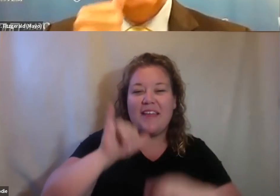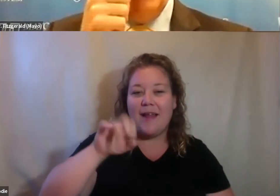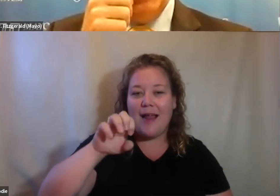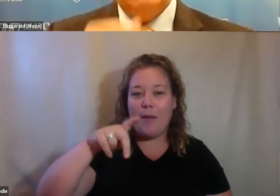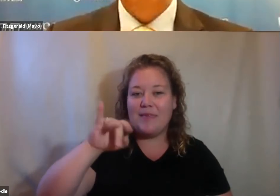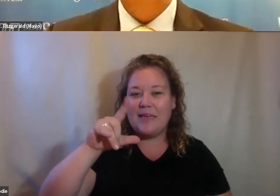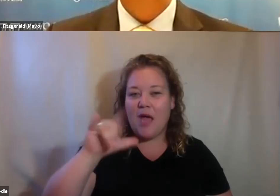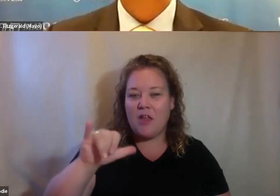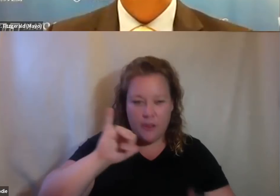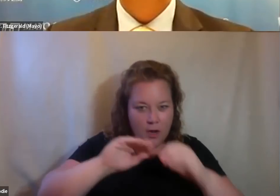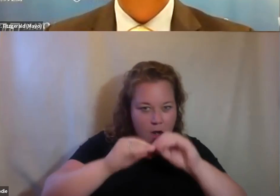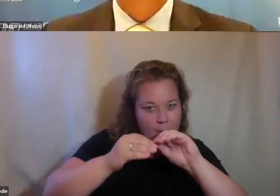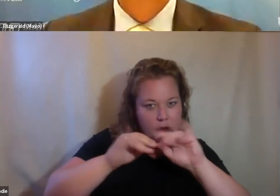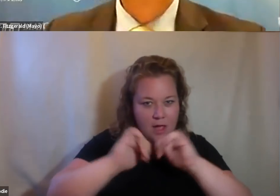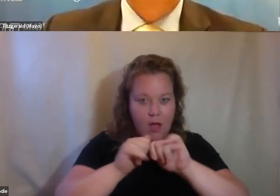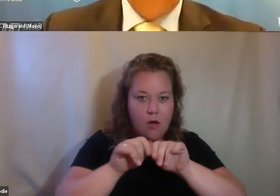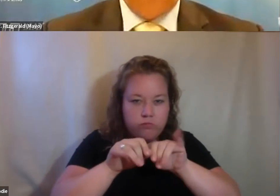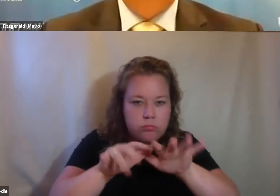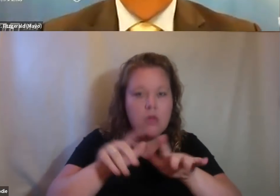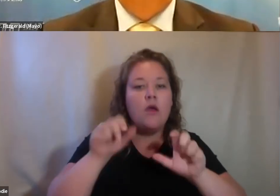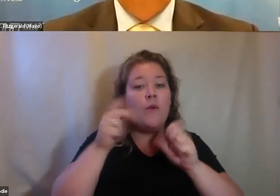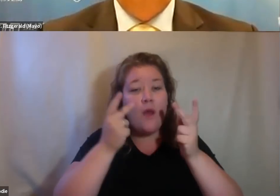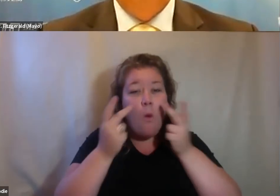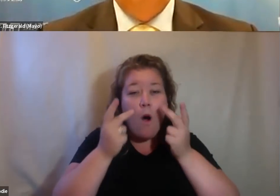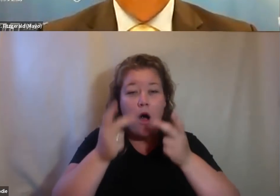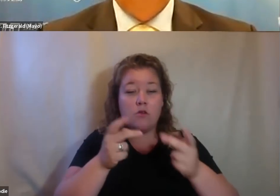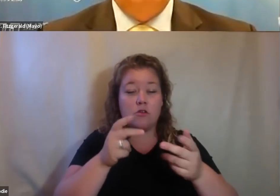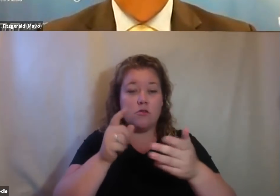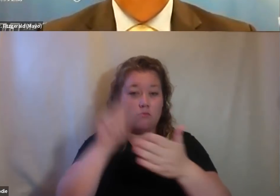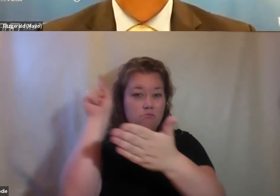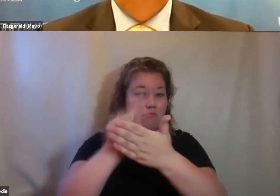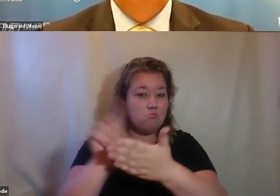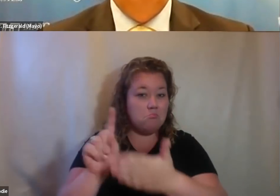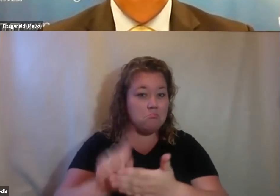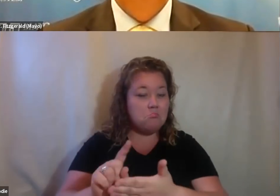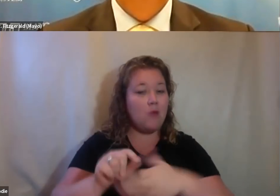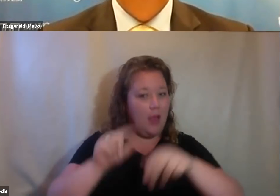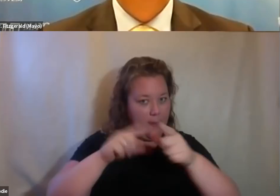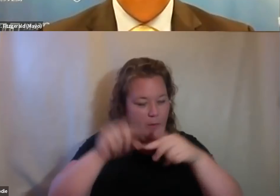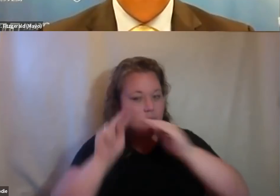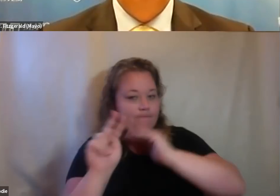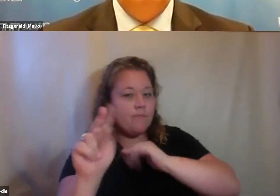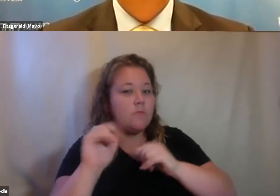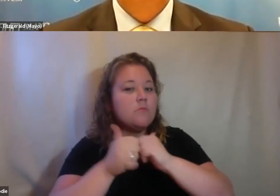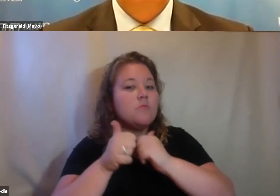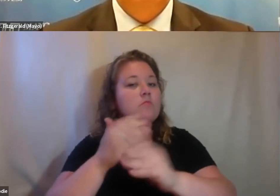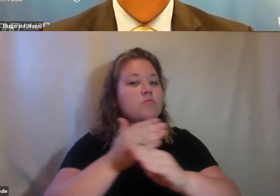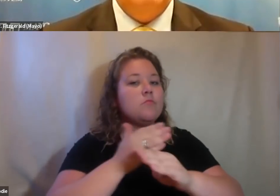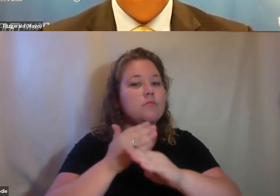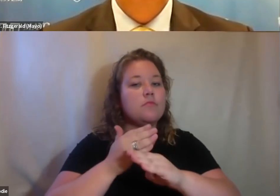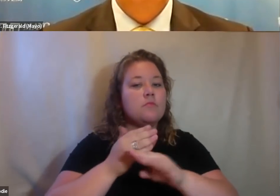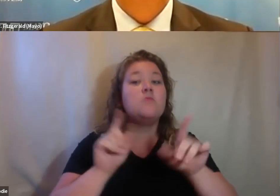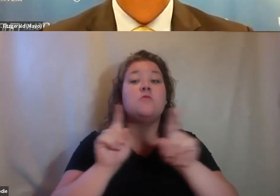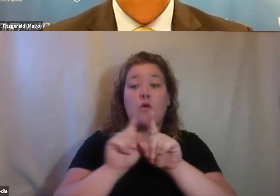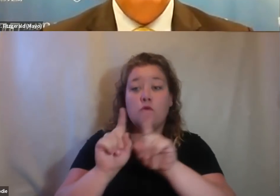can address that on a week-to-week basis. I think the other thing that really was brought to the forefront is that we wanted to make sure that